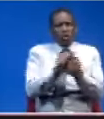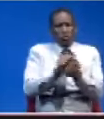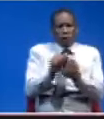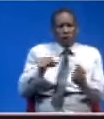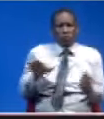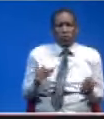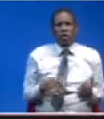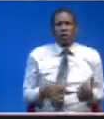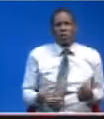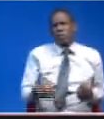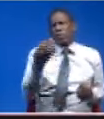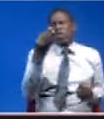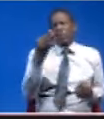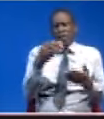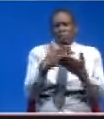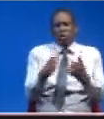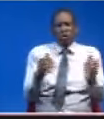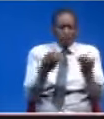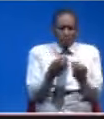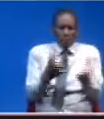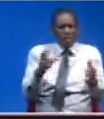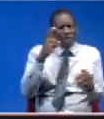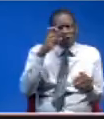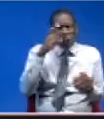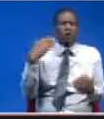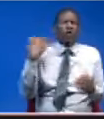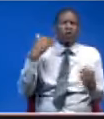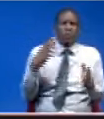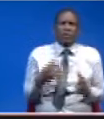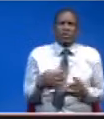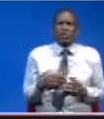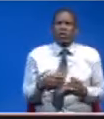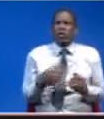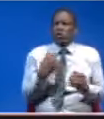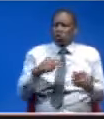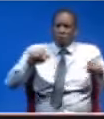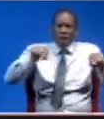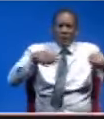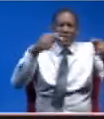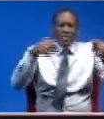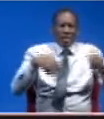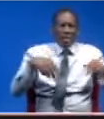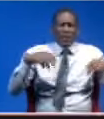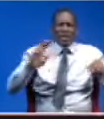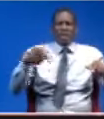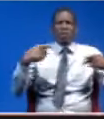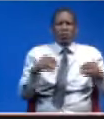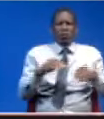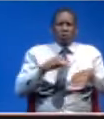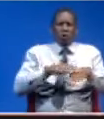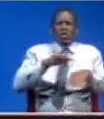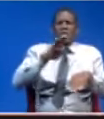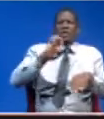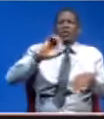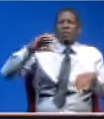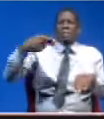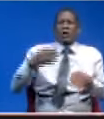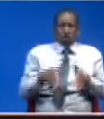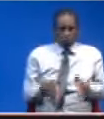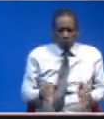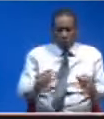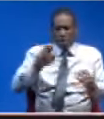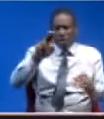The trio is part of tens of suspected criminals who descended on unsuspecting Kenyans along Beach Road in Nyali,